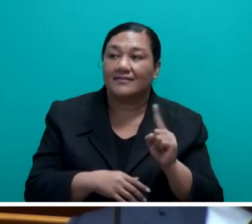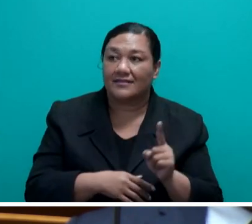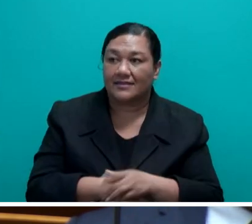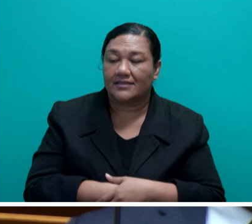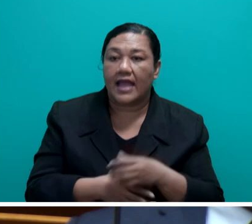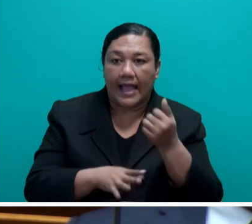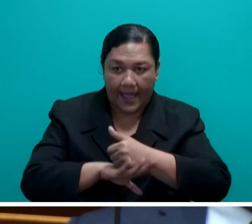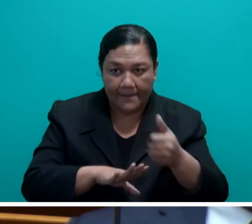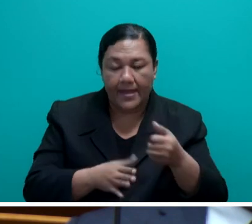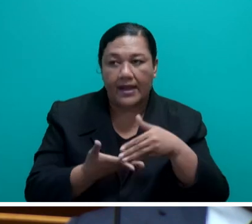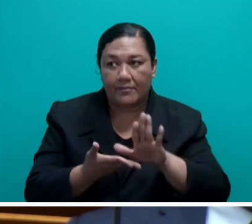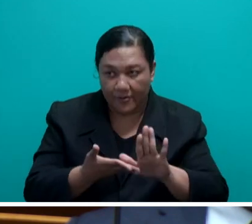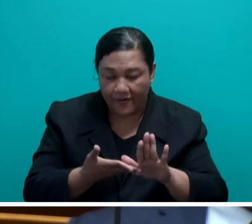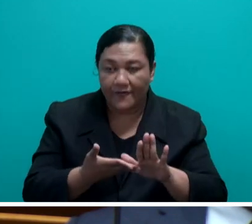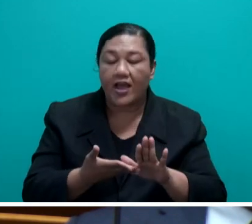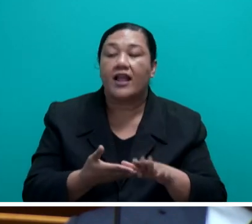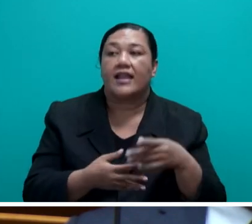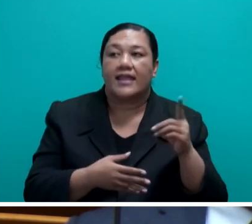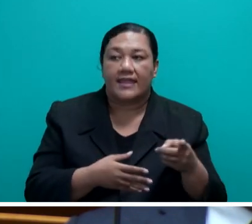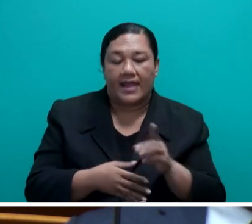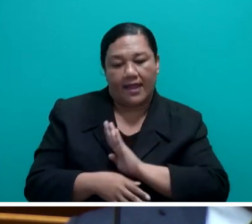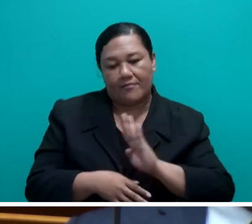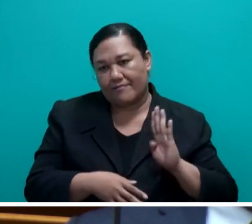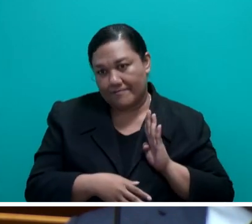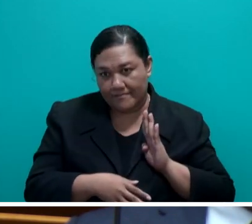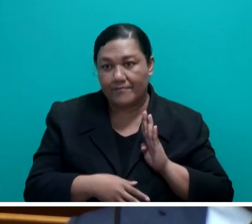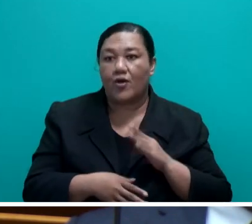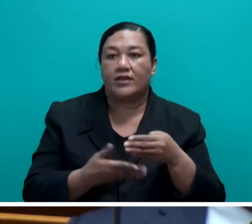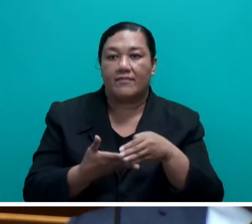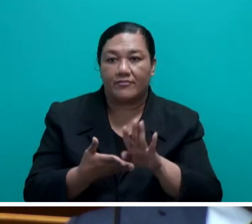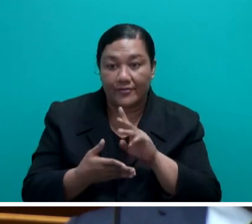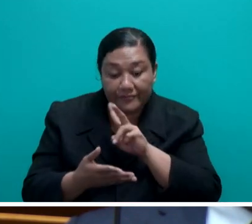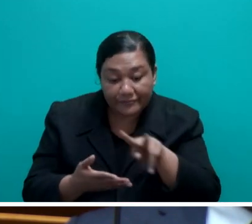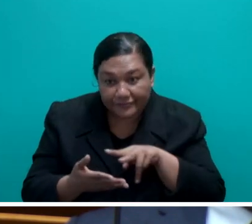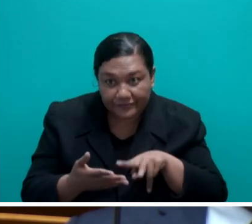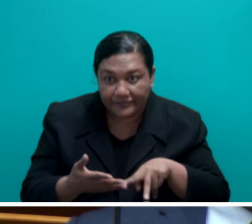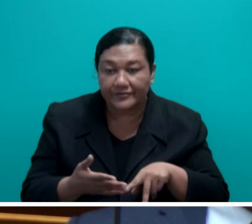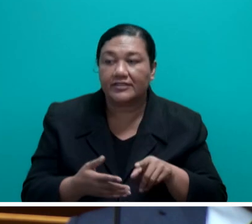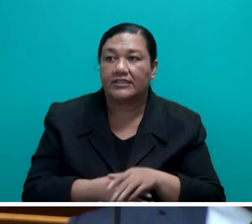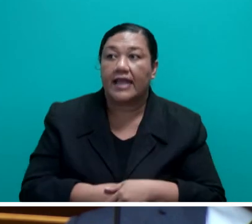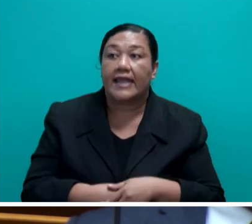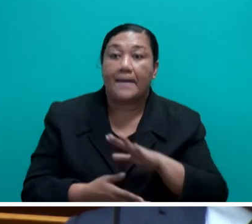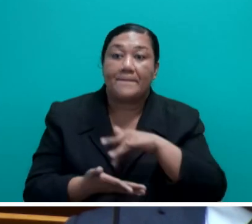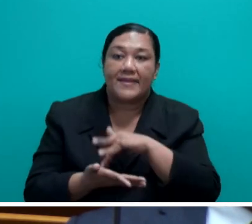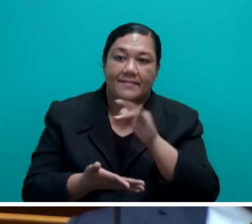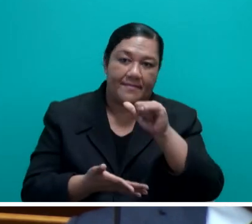and awarding of tender by Government Tender Board, which is in about mid-May, Madam Deputy